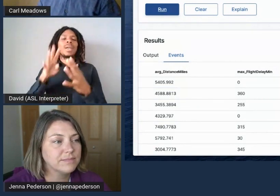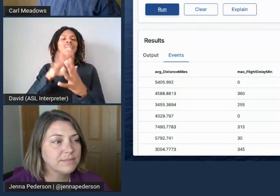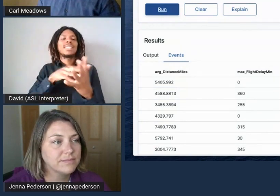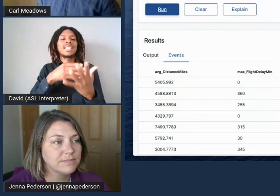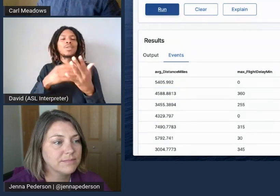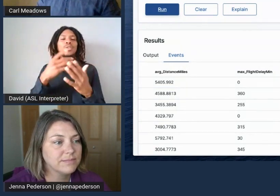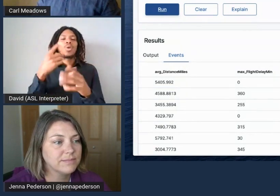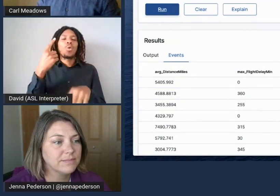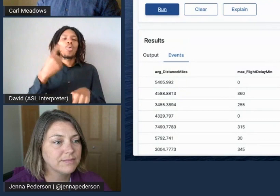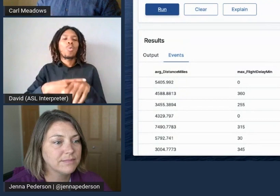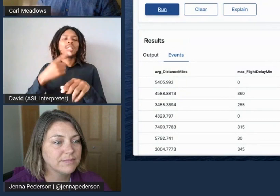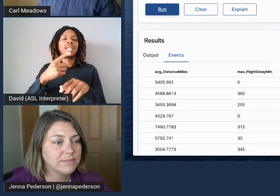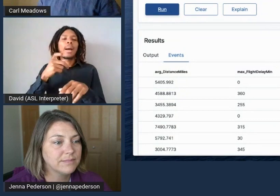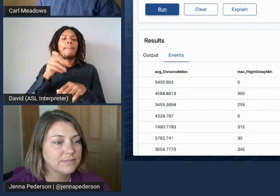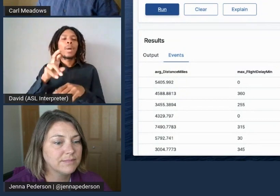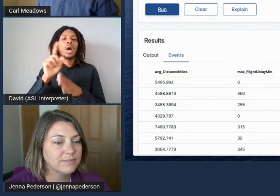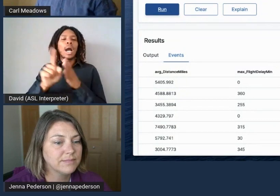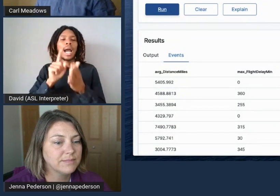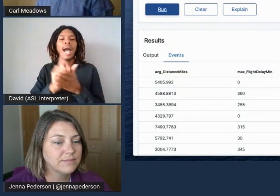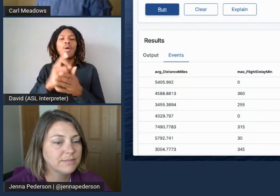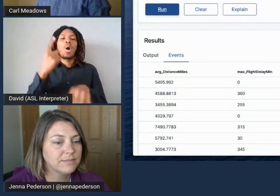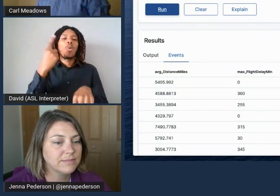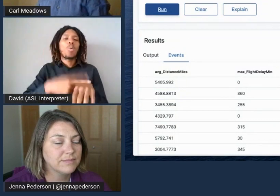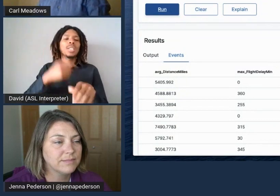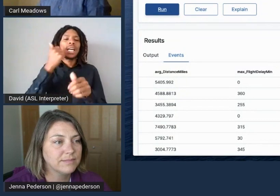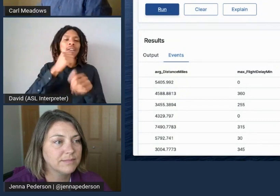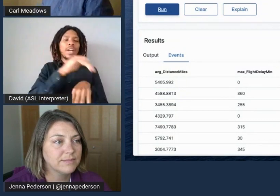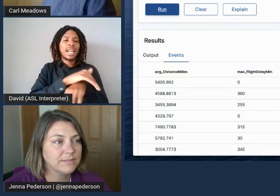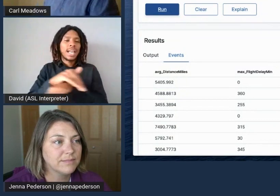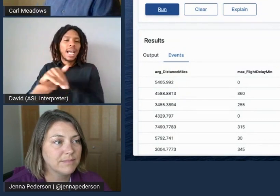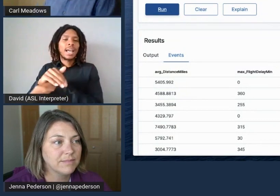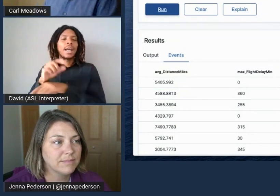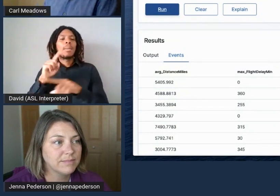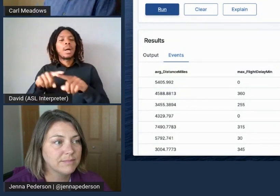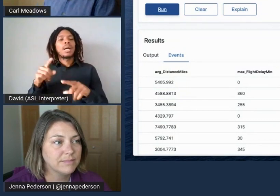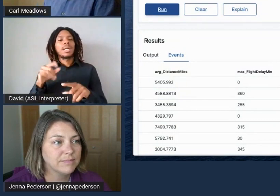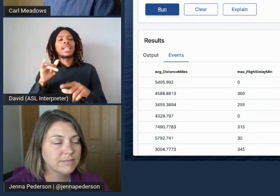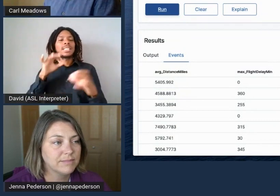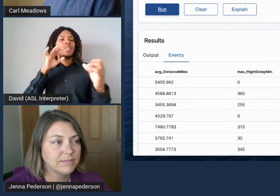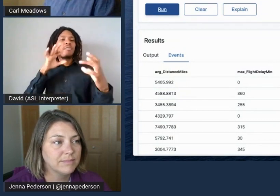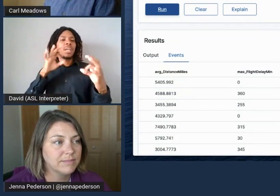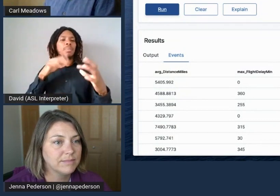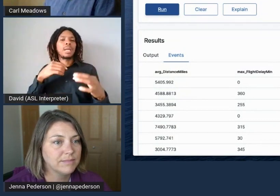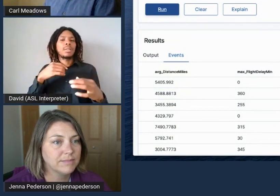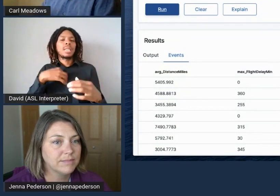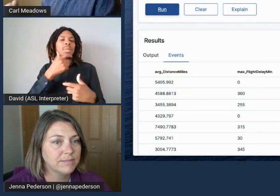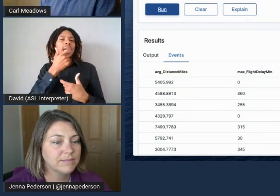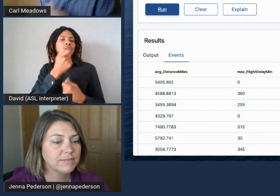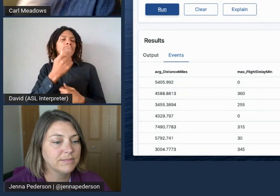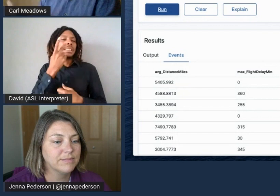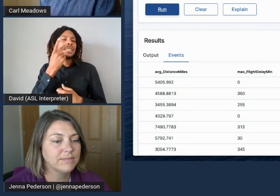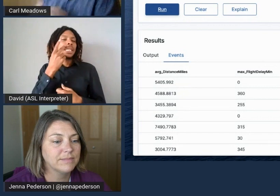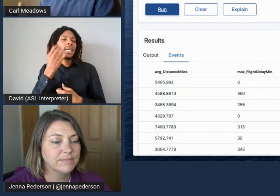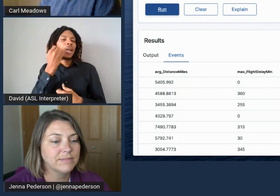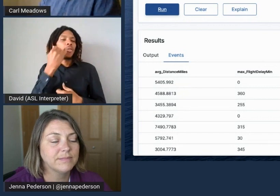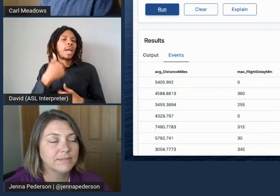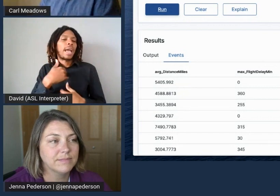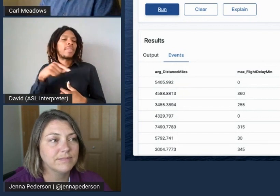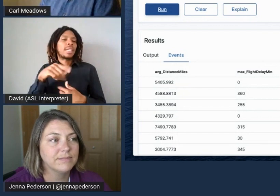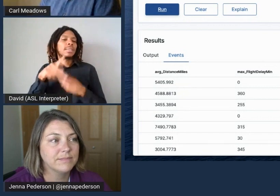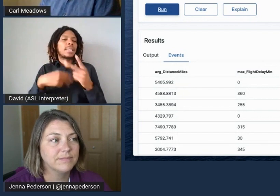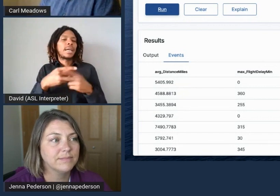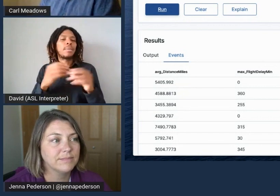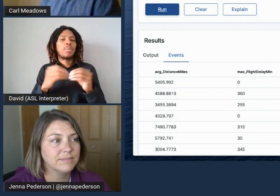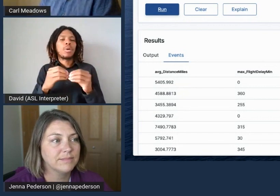hour or once a night. But it's certainly feedback that I think would be interesting to see if we could have this sort of as a more